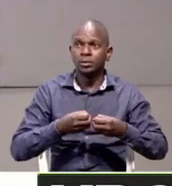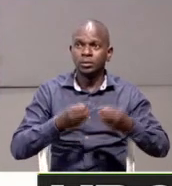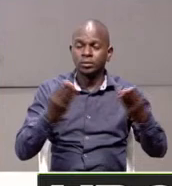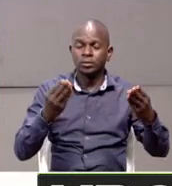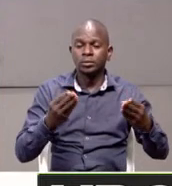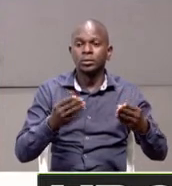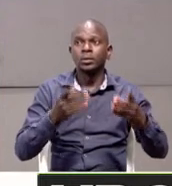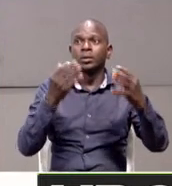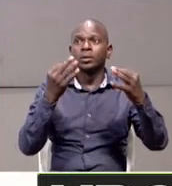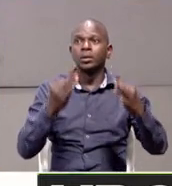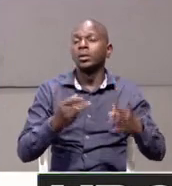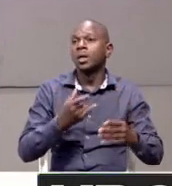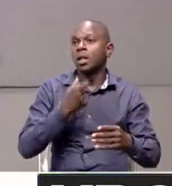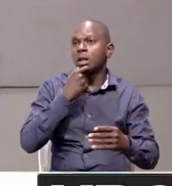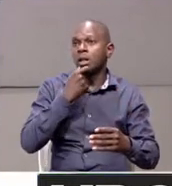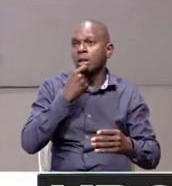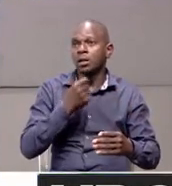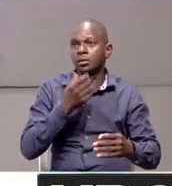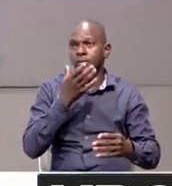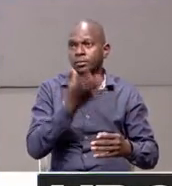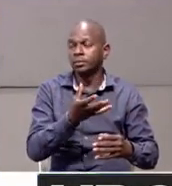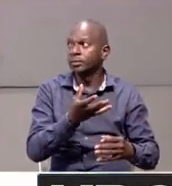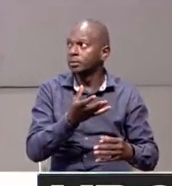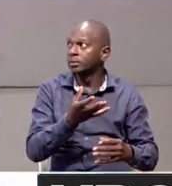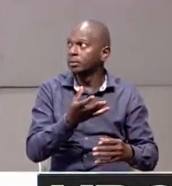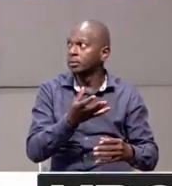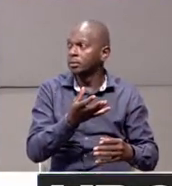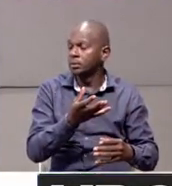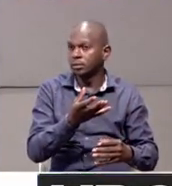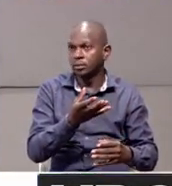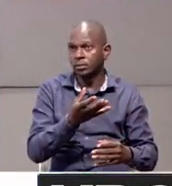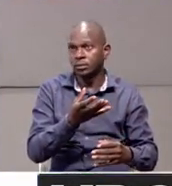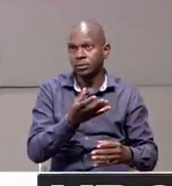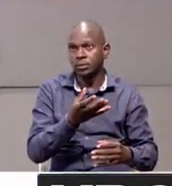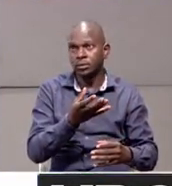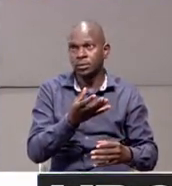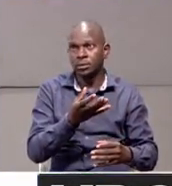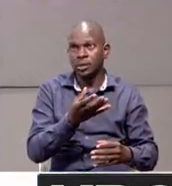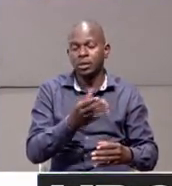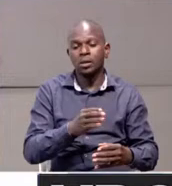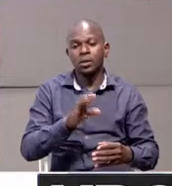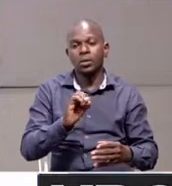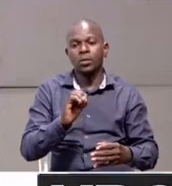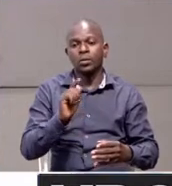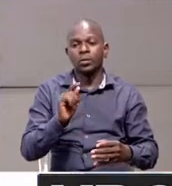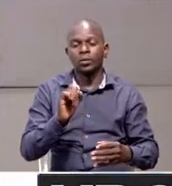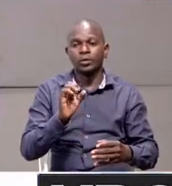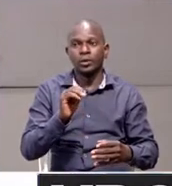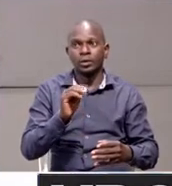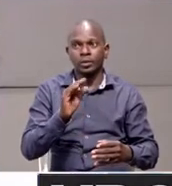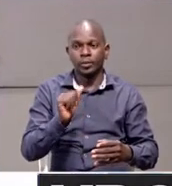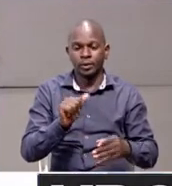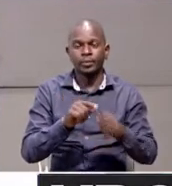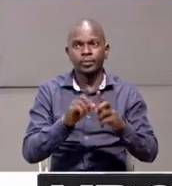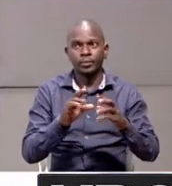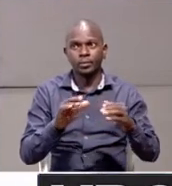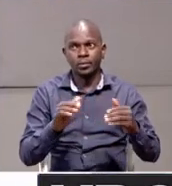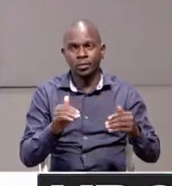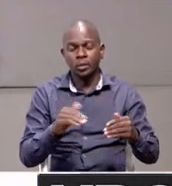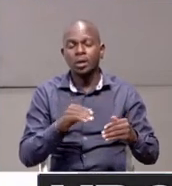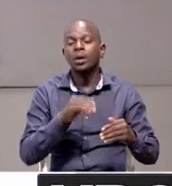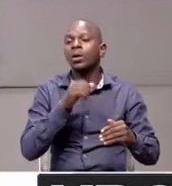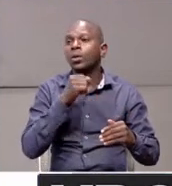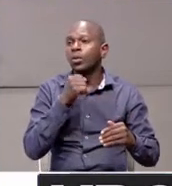all the goods in Lango here. You know about why it took a long time. Otema warned the people of Lango against following old